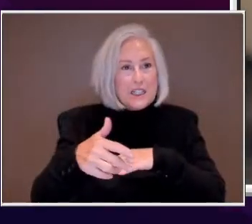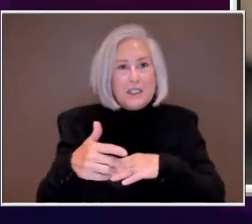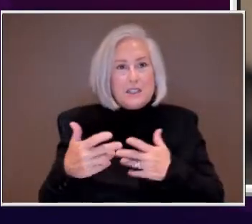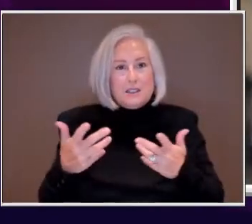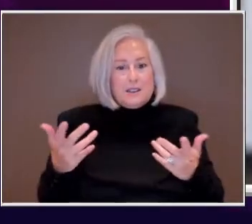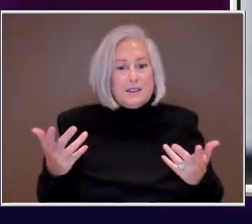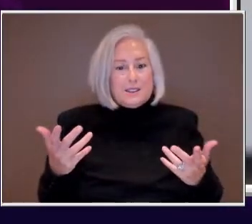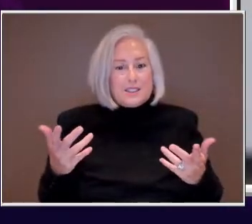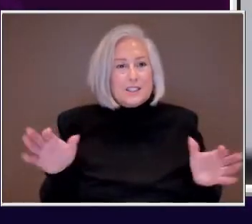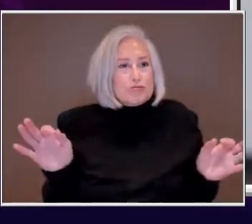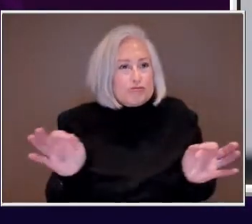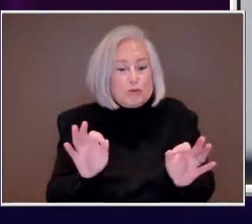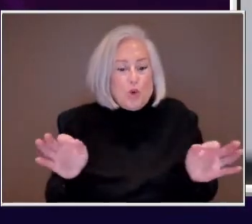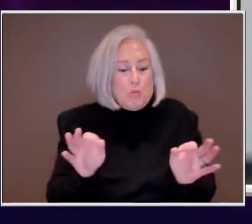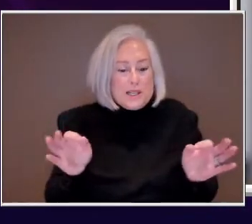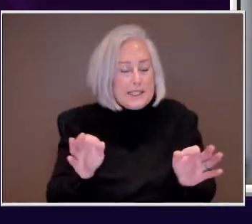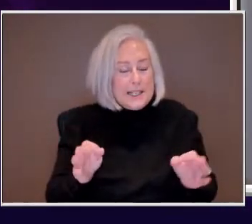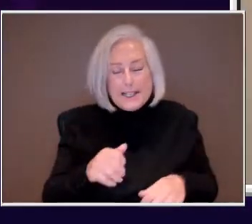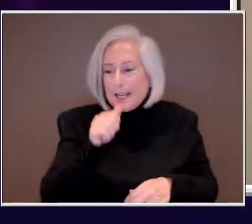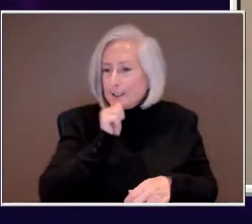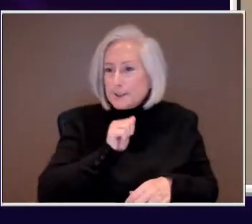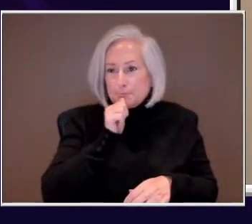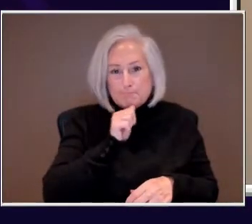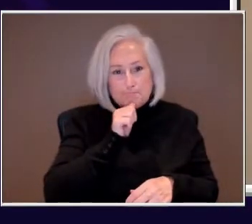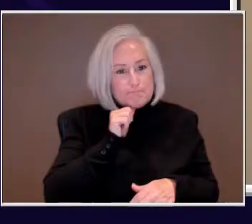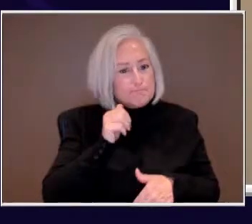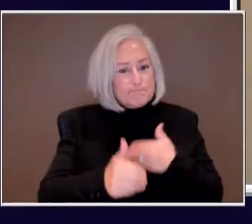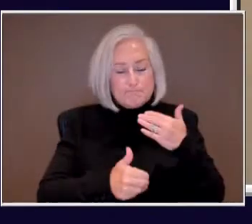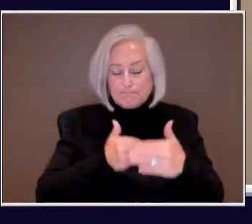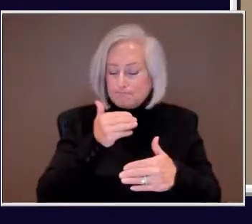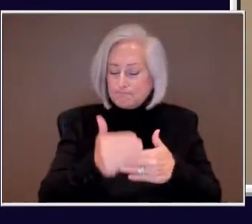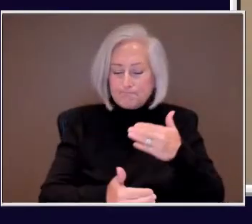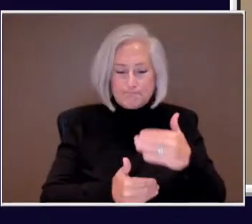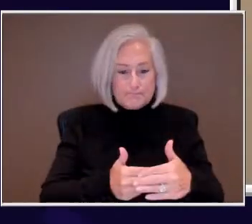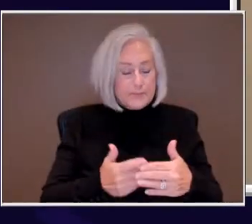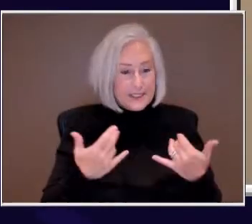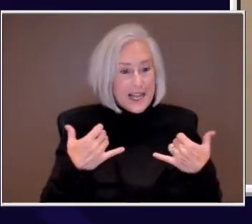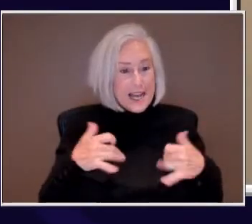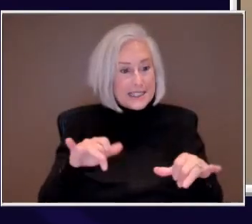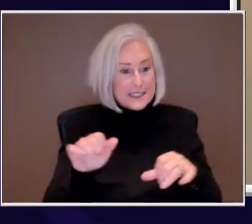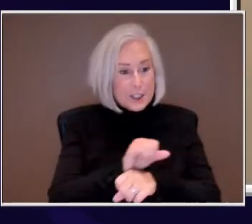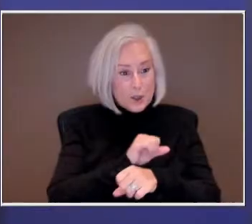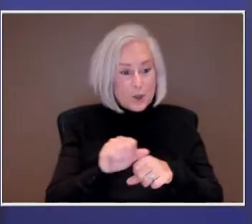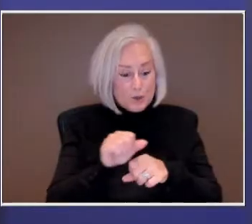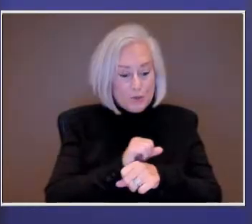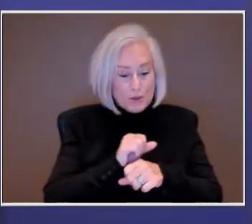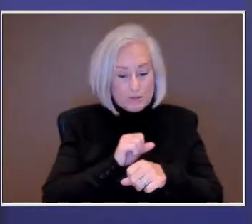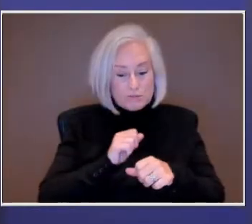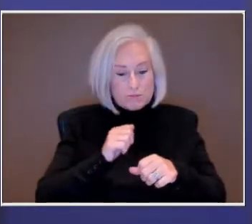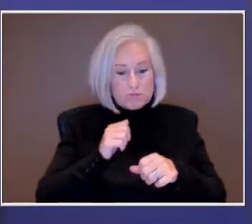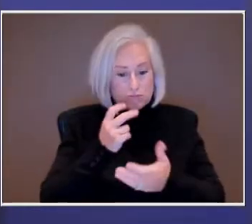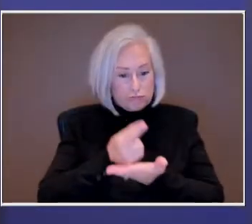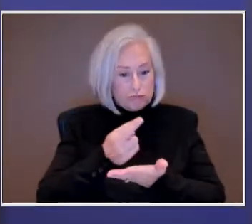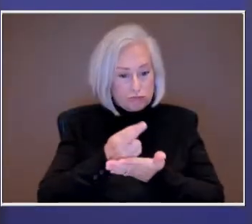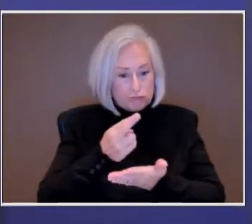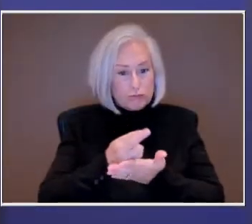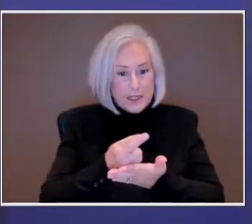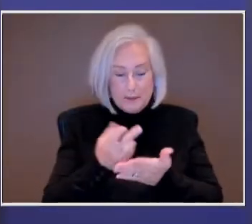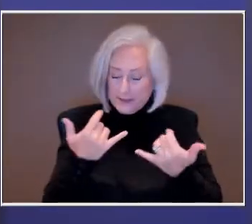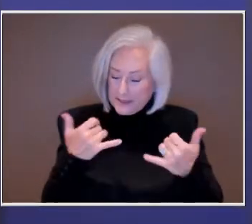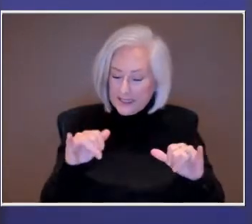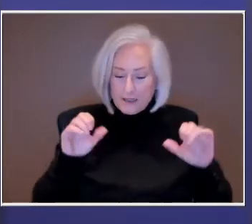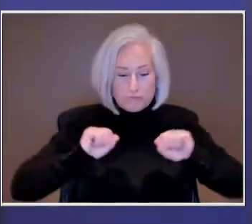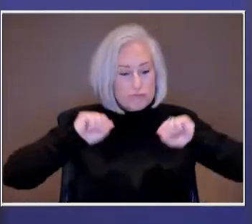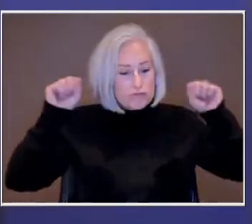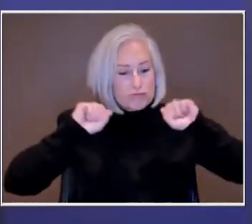deal. You just kept going. Just kept going, yeah. Just kept working out. I still work out to this day, and I kind of stay as steady as possible.